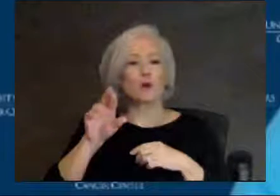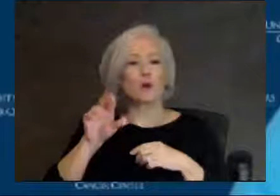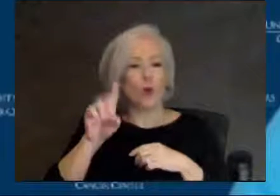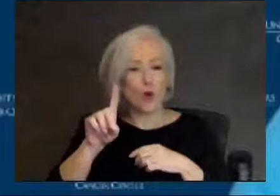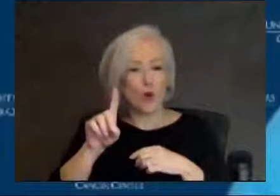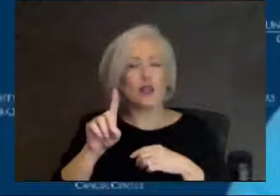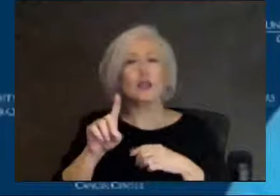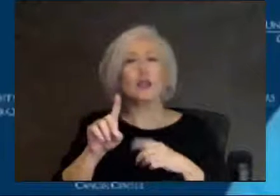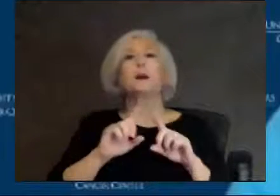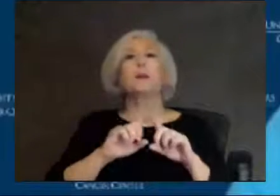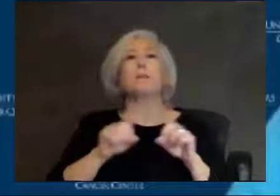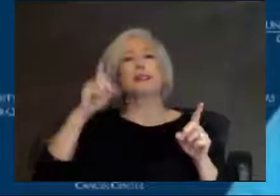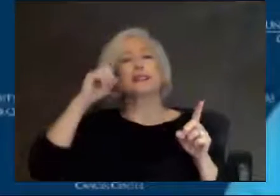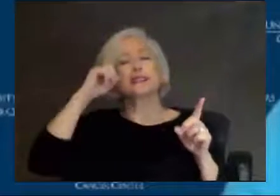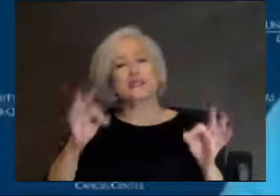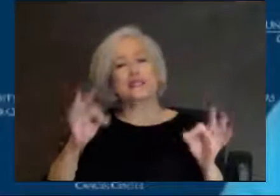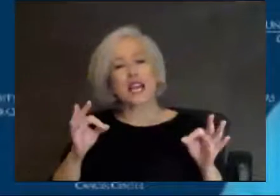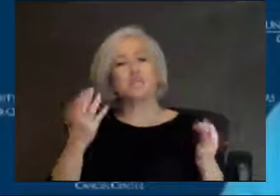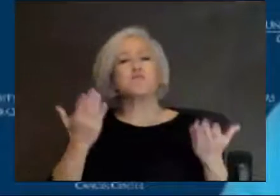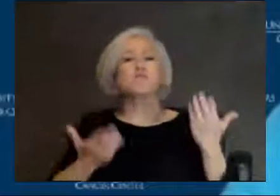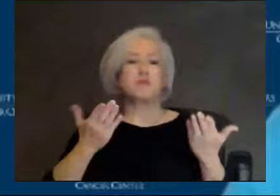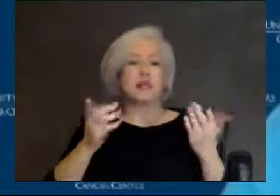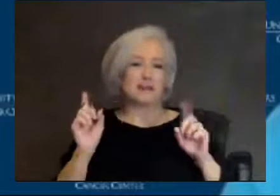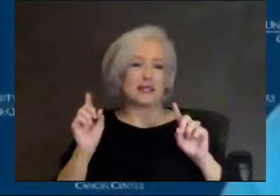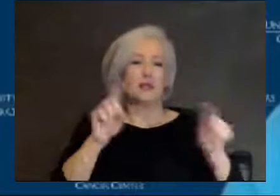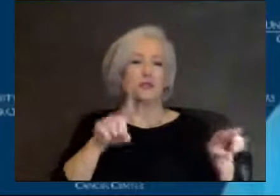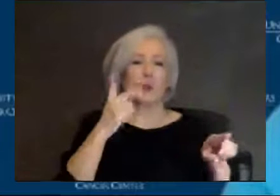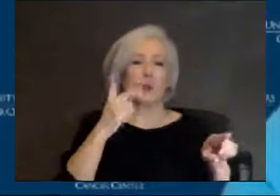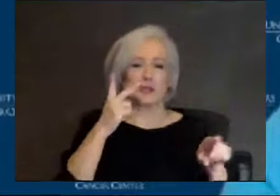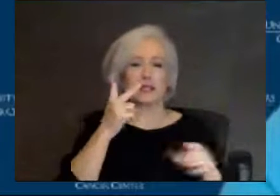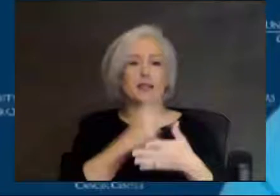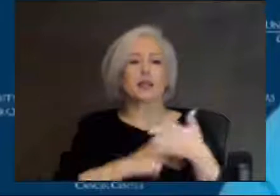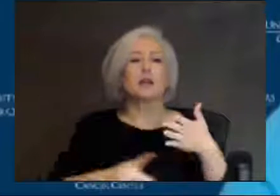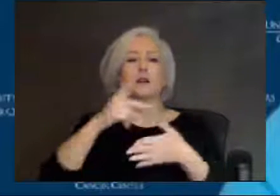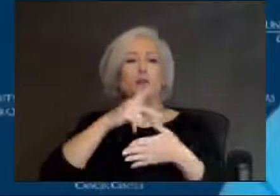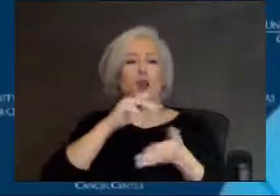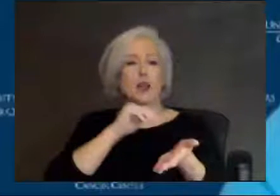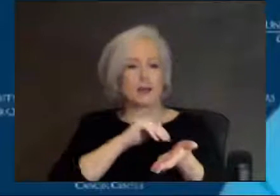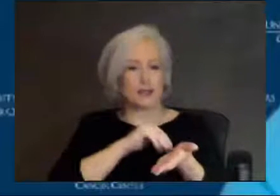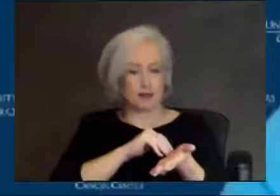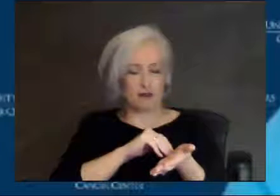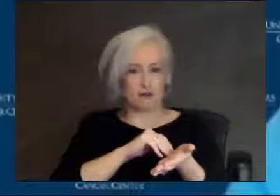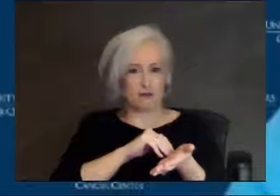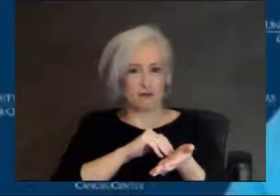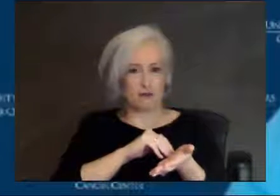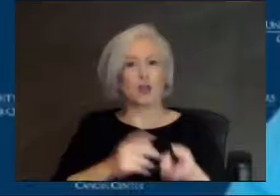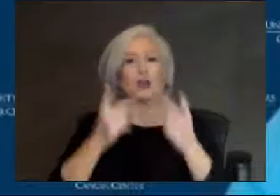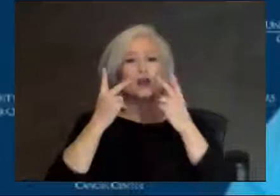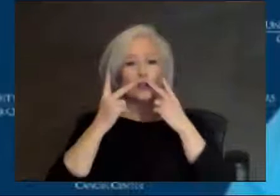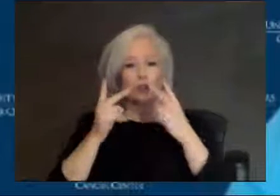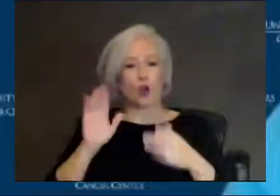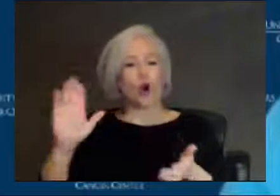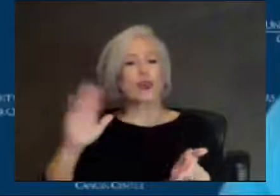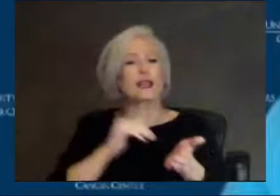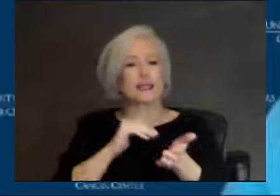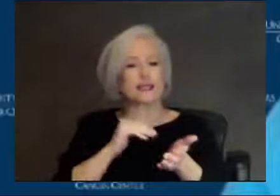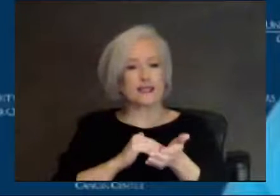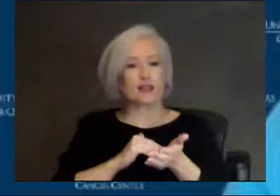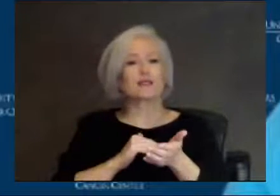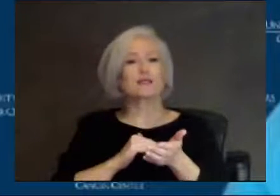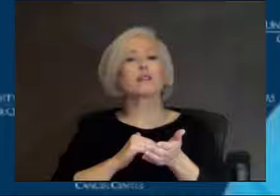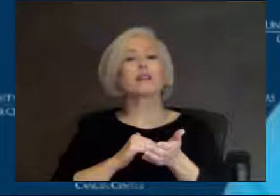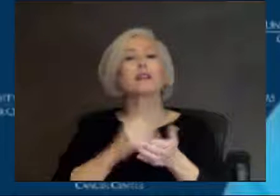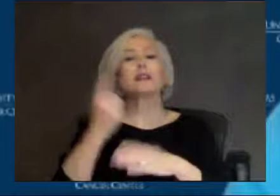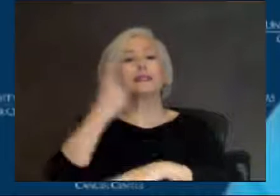appointment with his primary care physician and saw her the day after we got back to Kansas City.